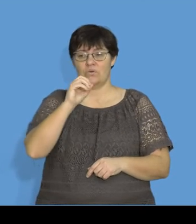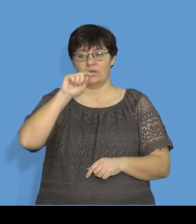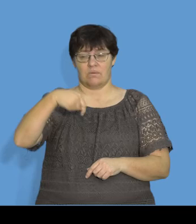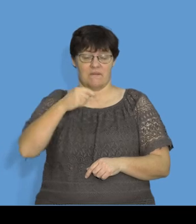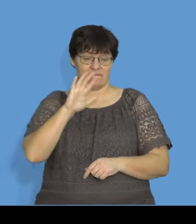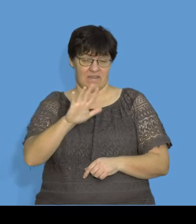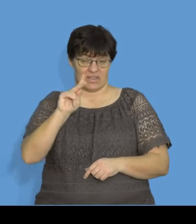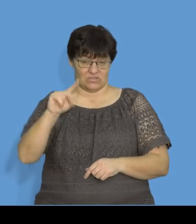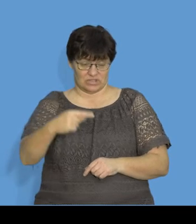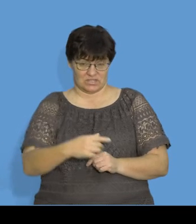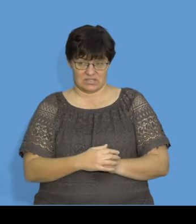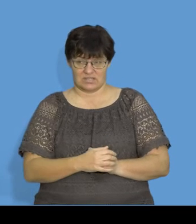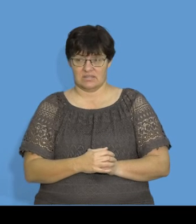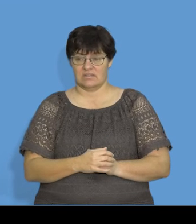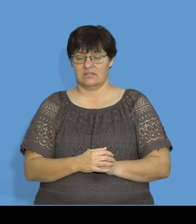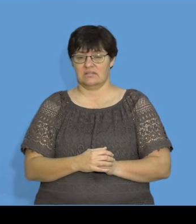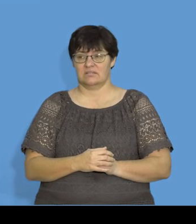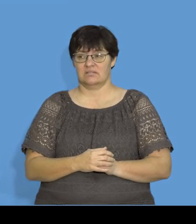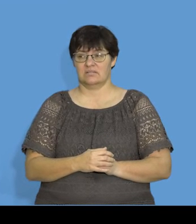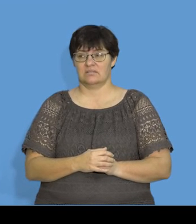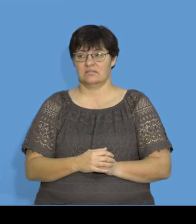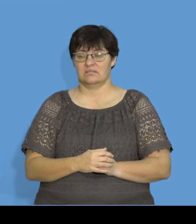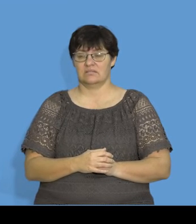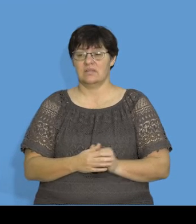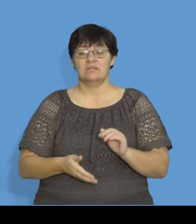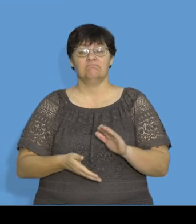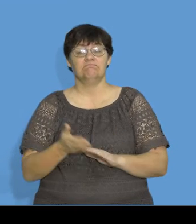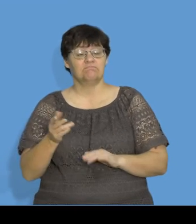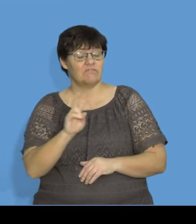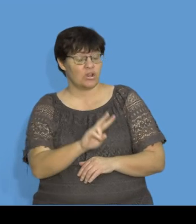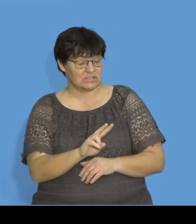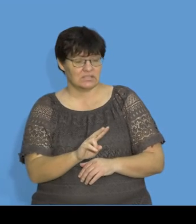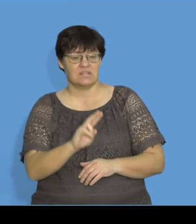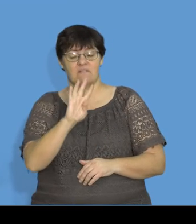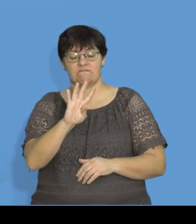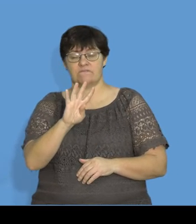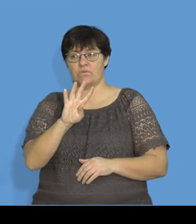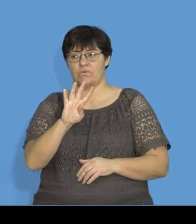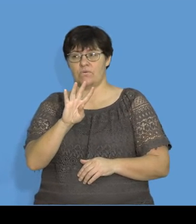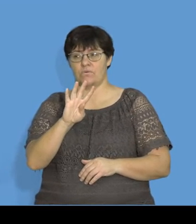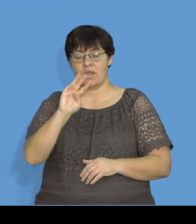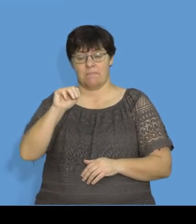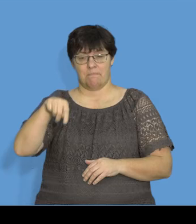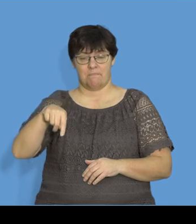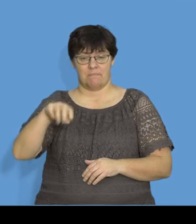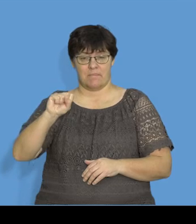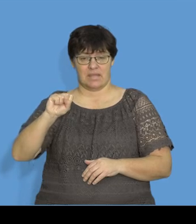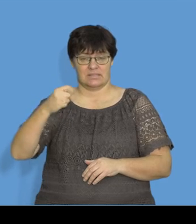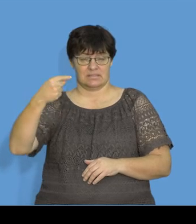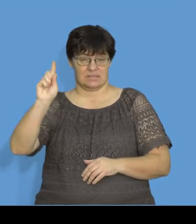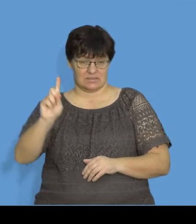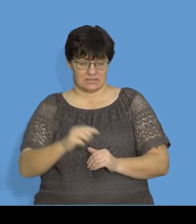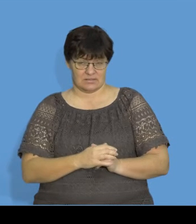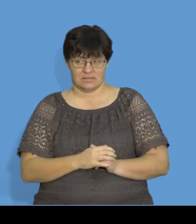that's half a kilogram. That's going at 4 meters per